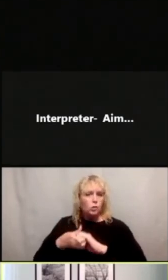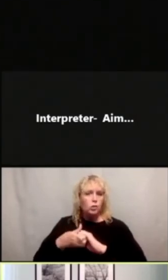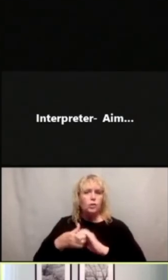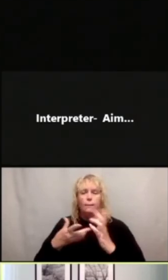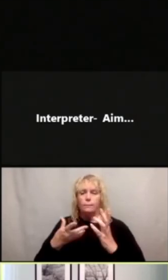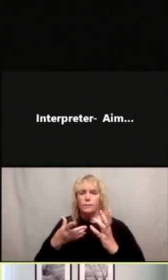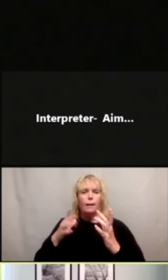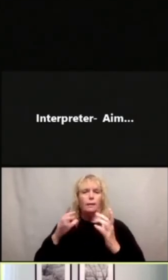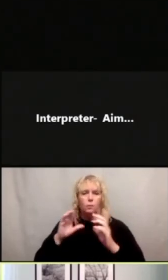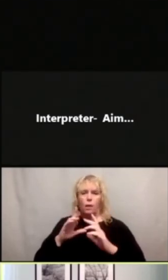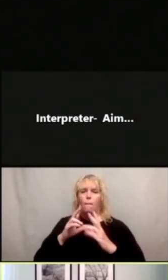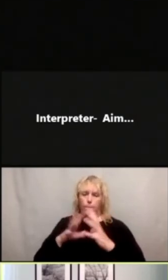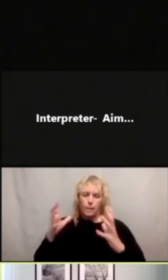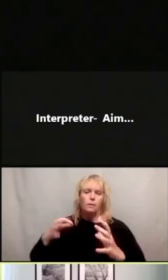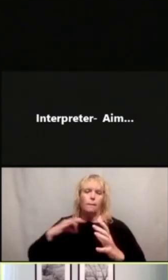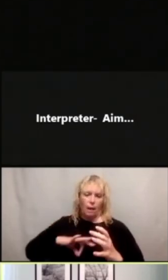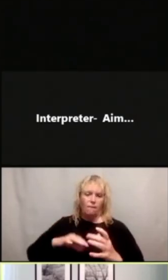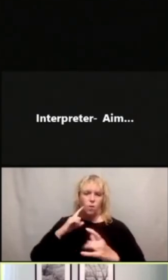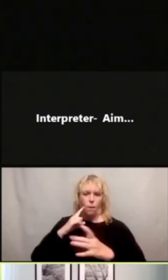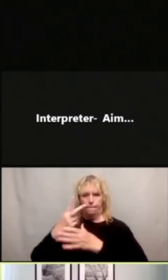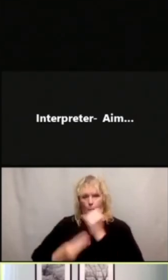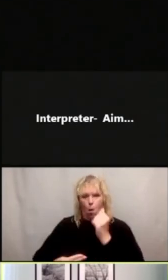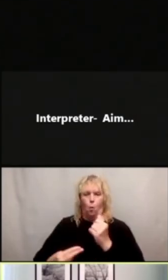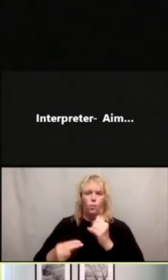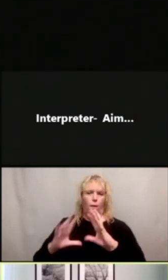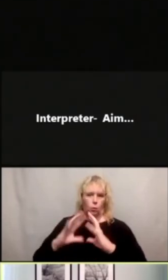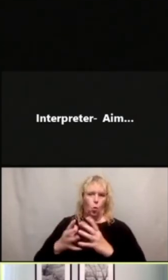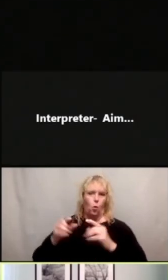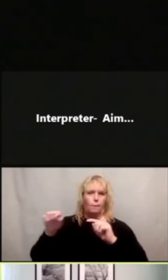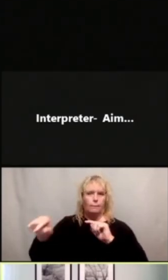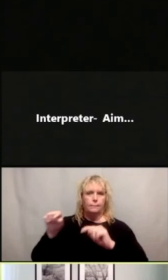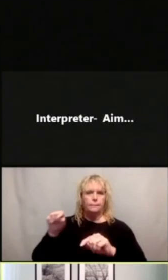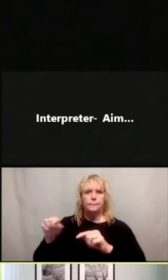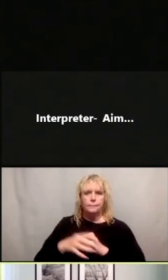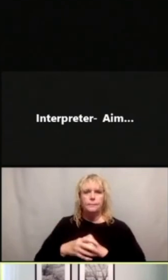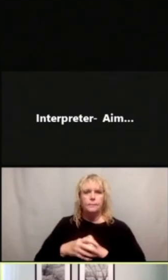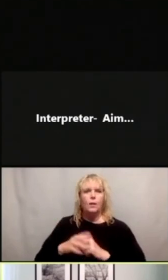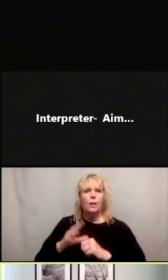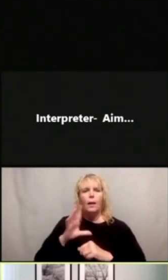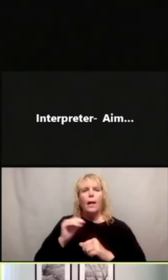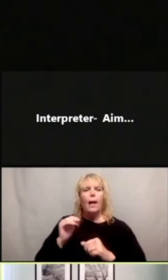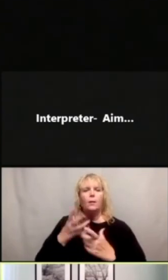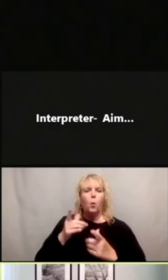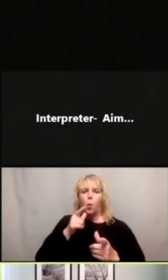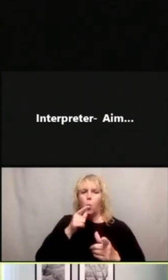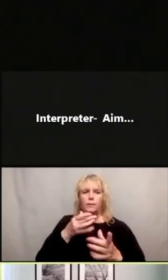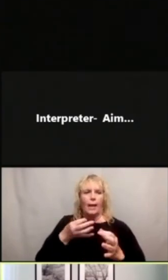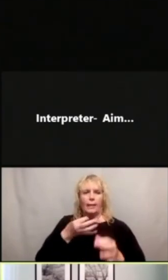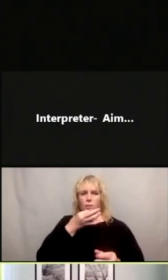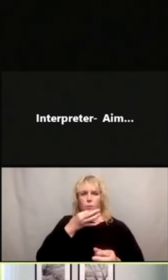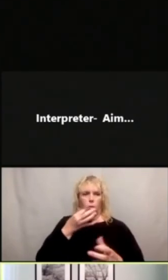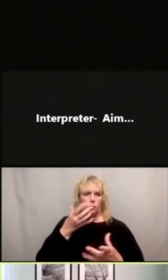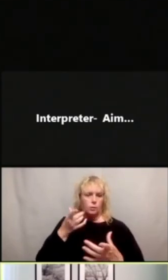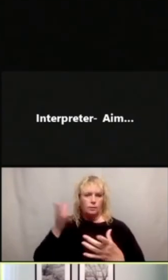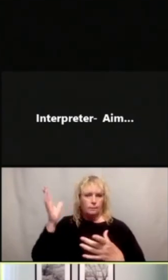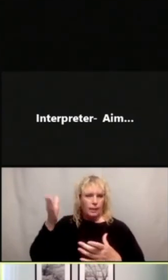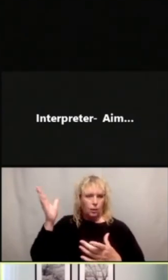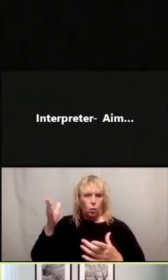are to both parties. Expert speakers who understand the needs of the adult ed population is another big